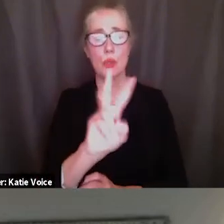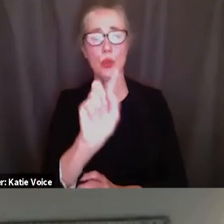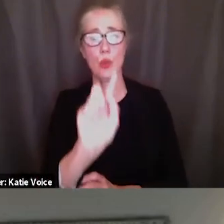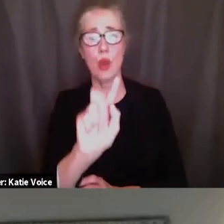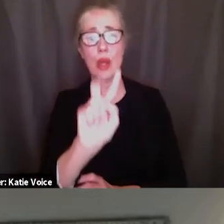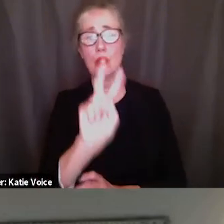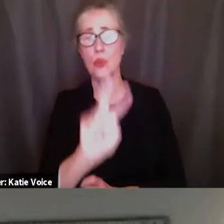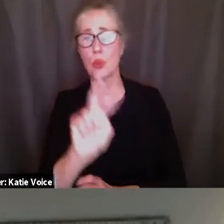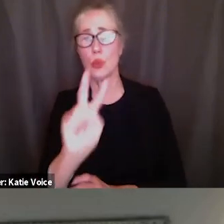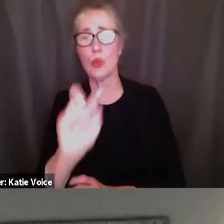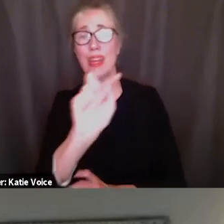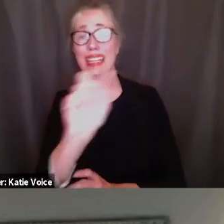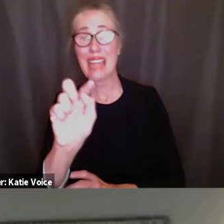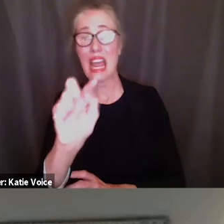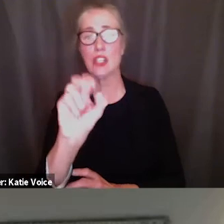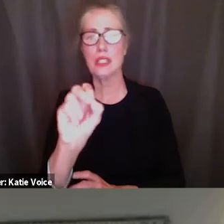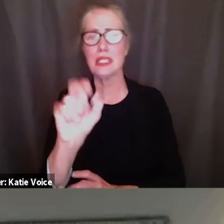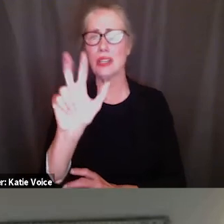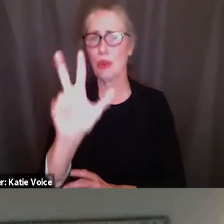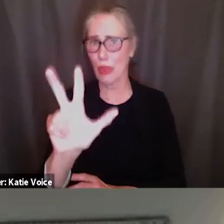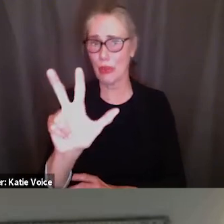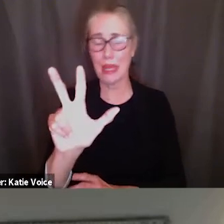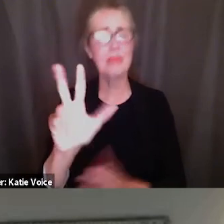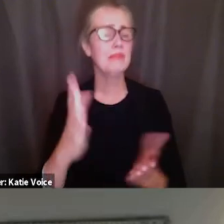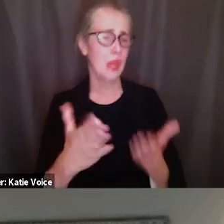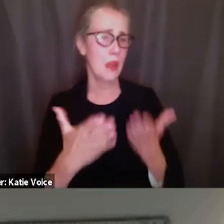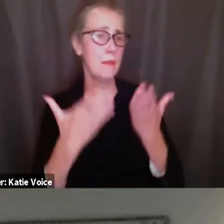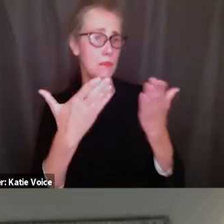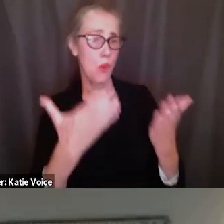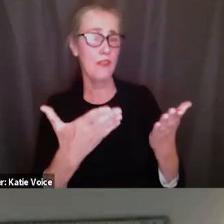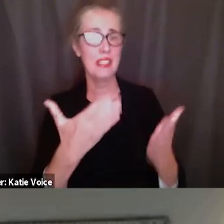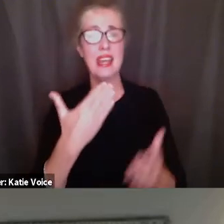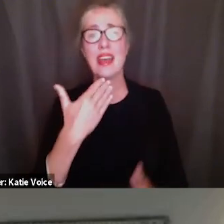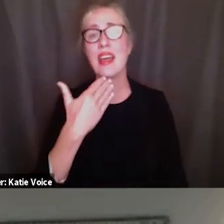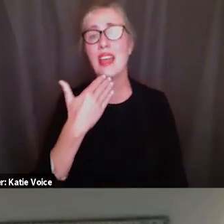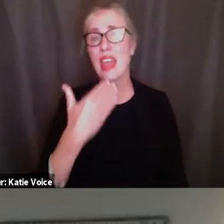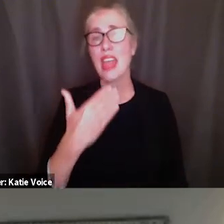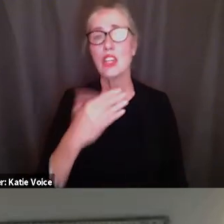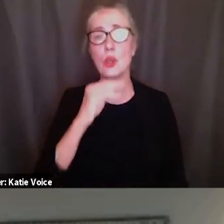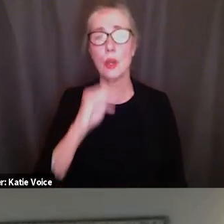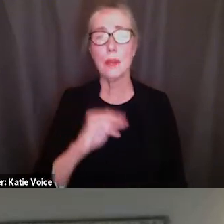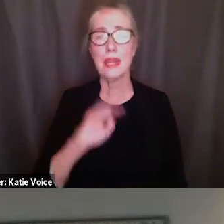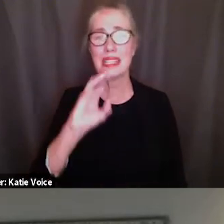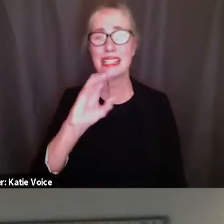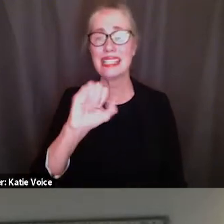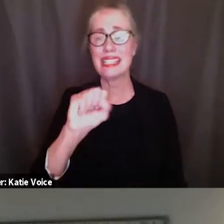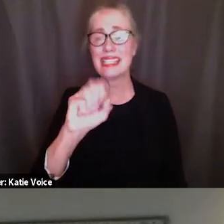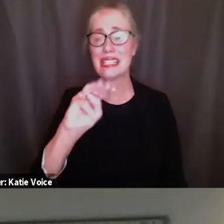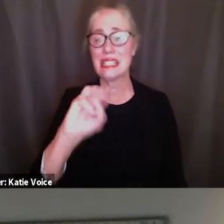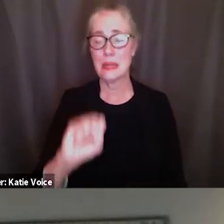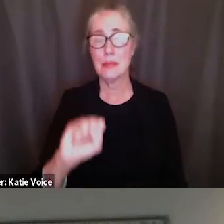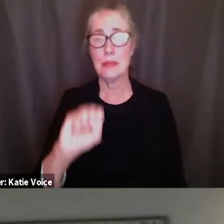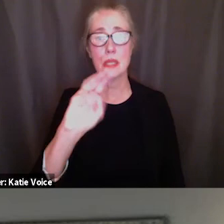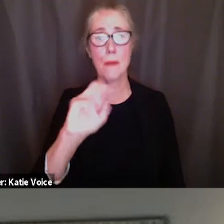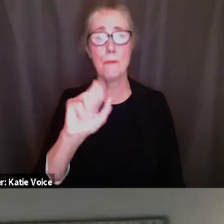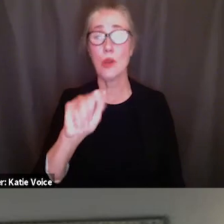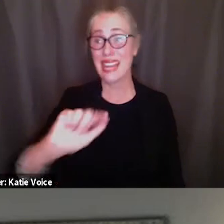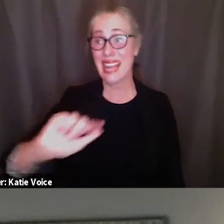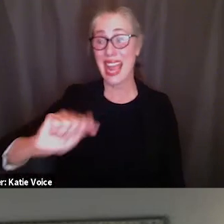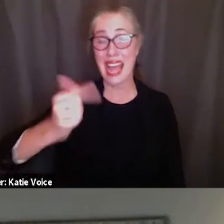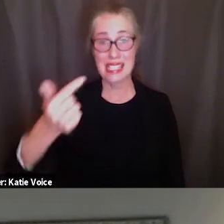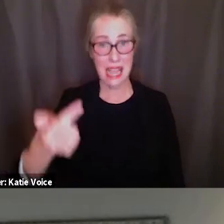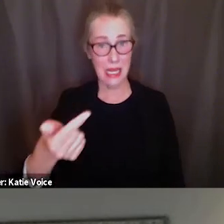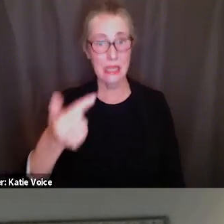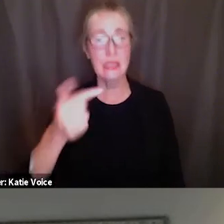202122-03. So moved. Thank you, Ms. Sims Moten. And is there a second? Ms. Alvarez, thank you